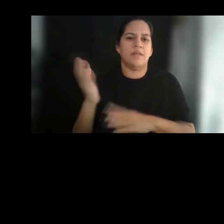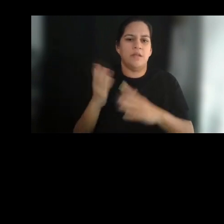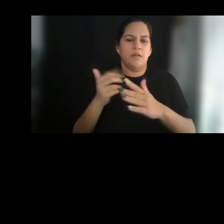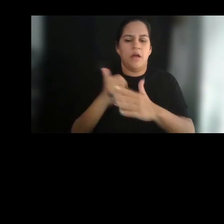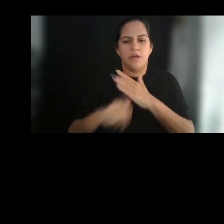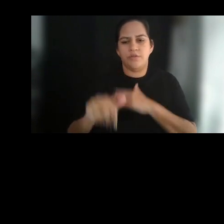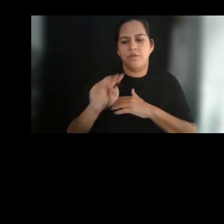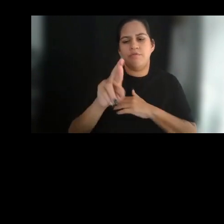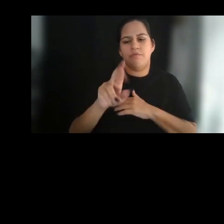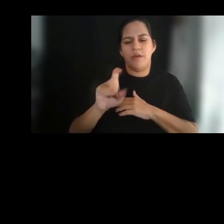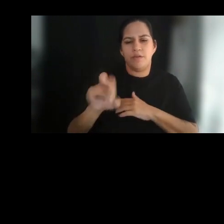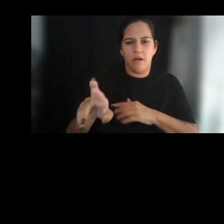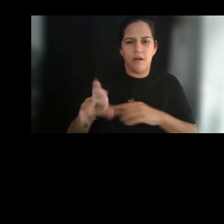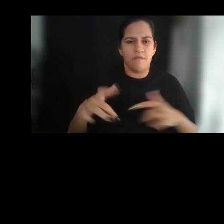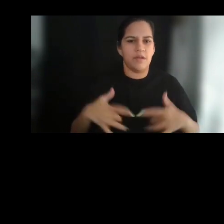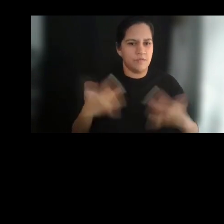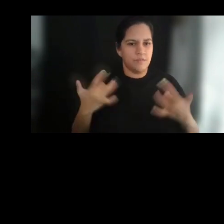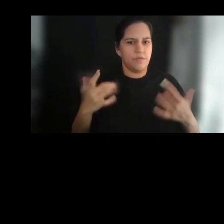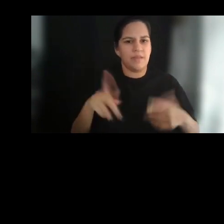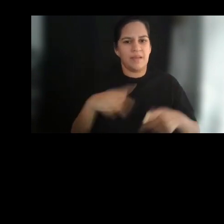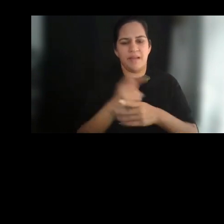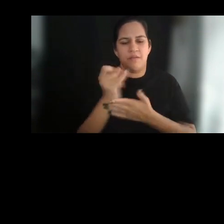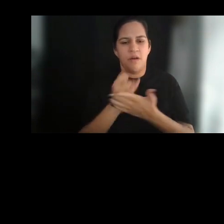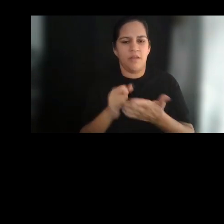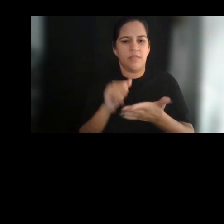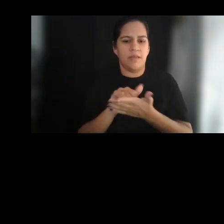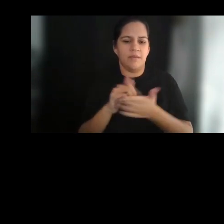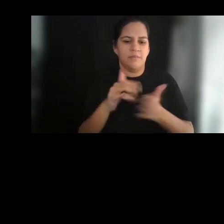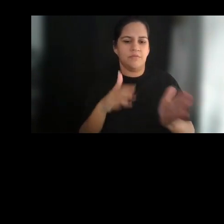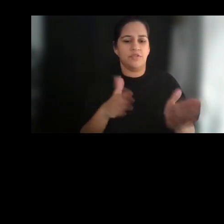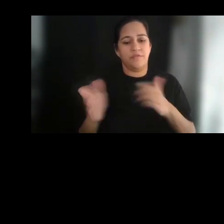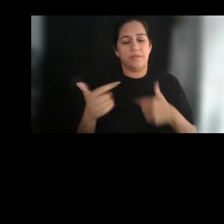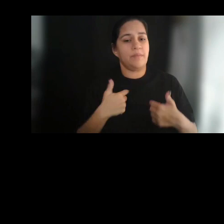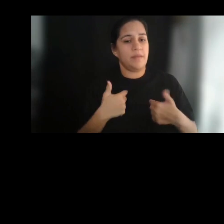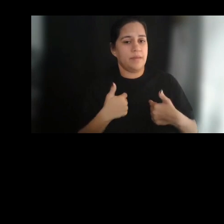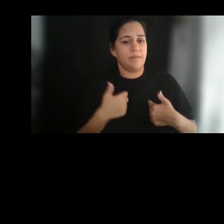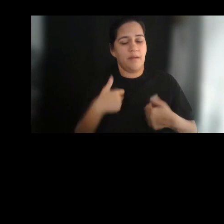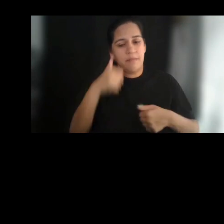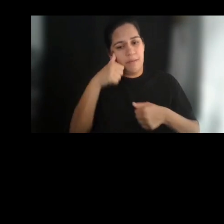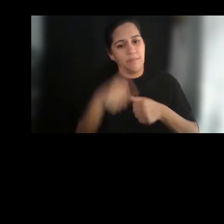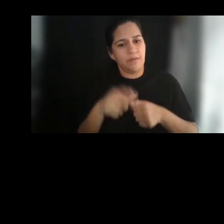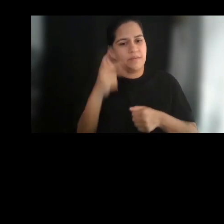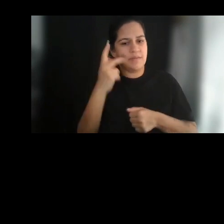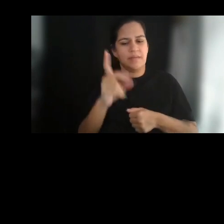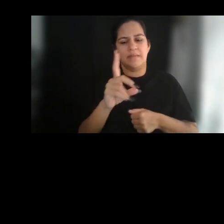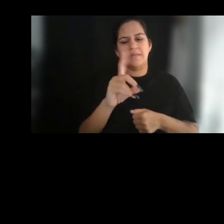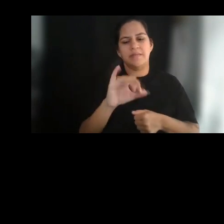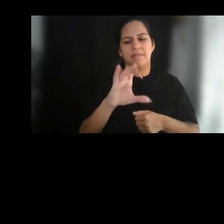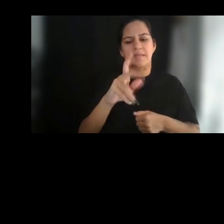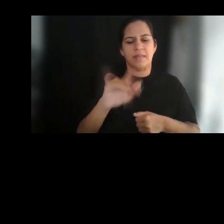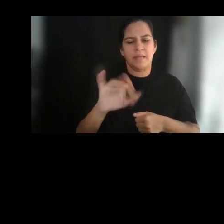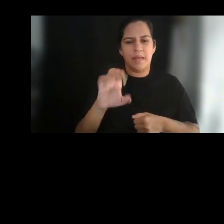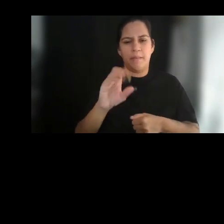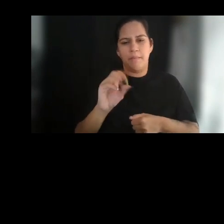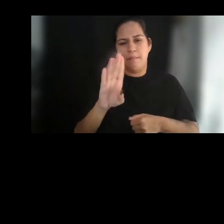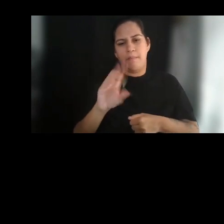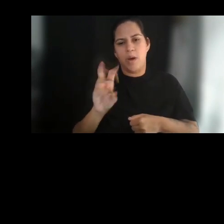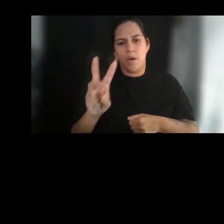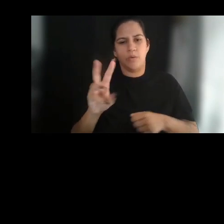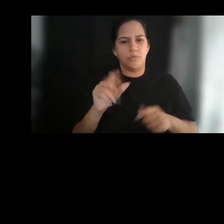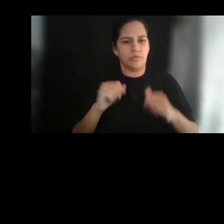The kind of art that shifted me. I remember seeing a Dickie Bow show that changed how